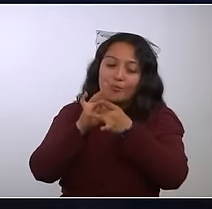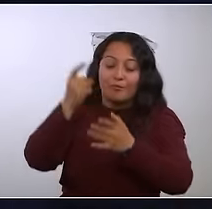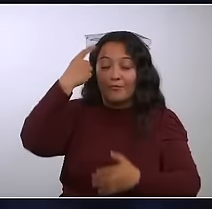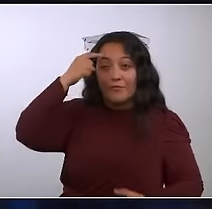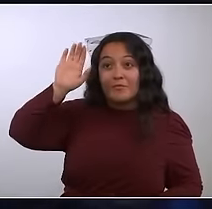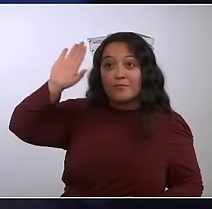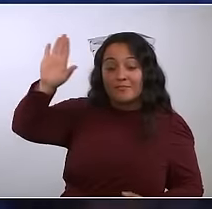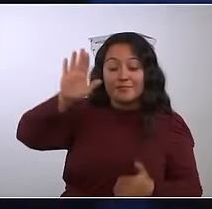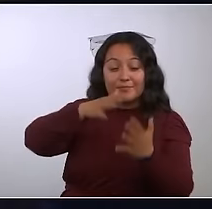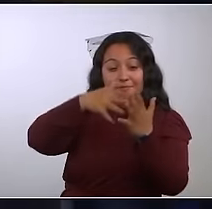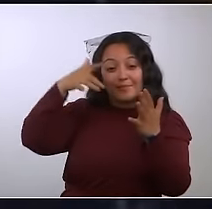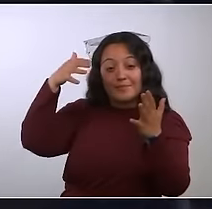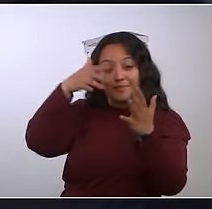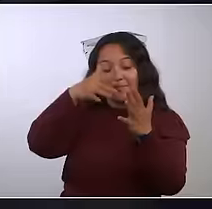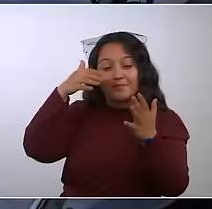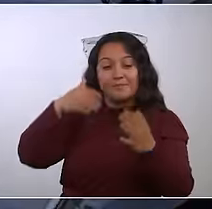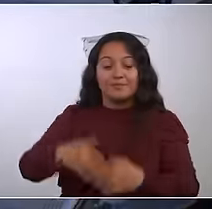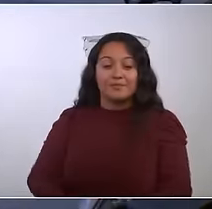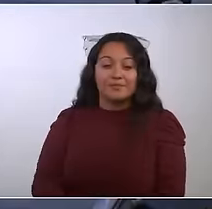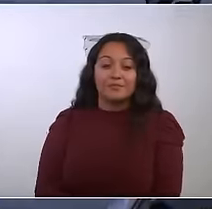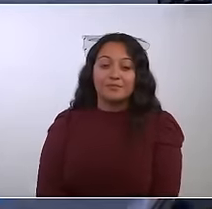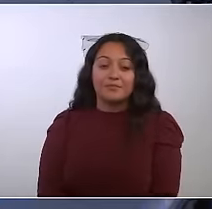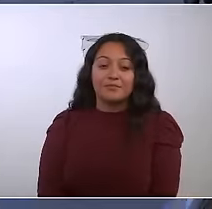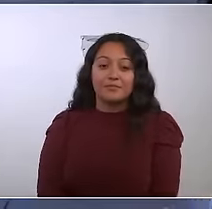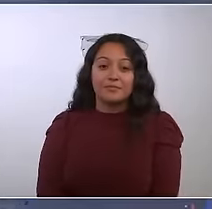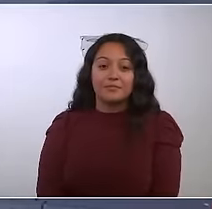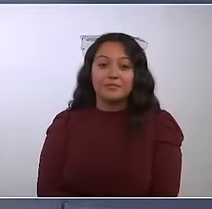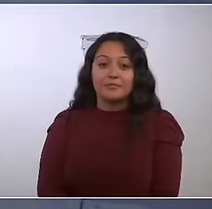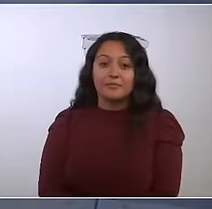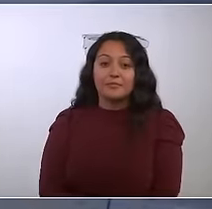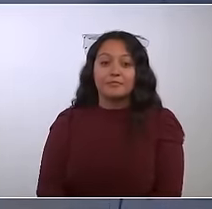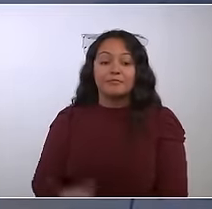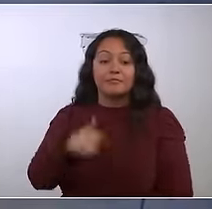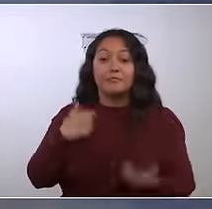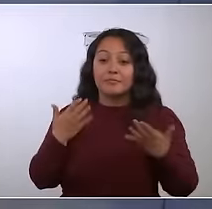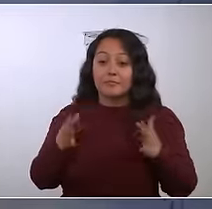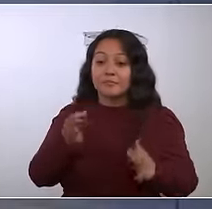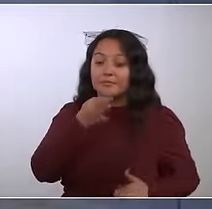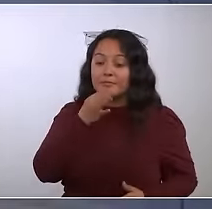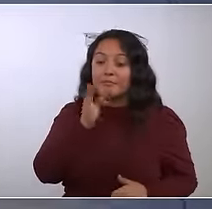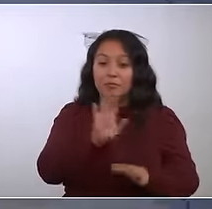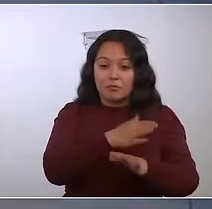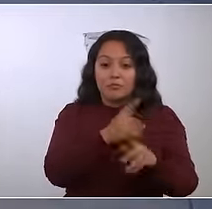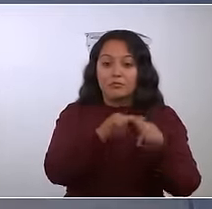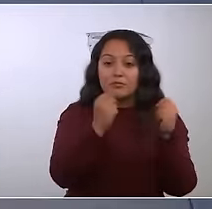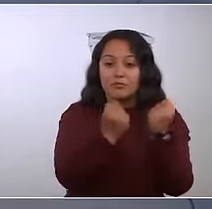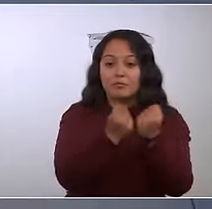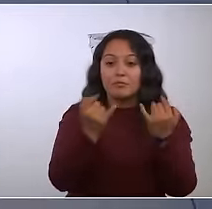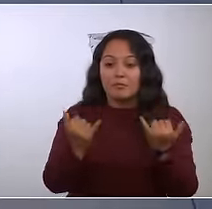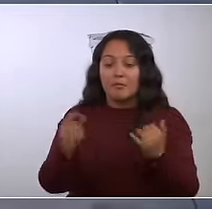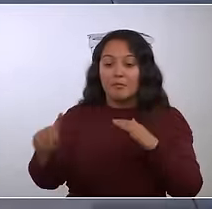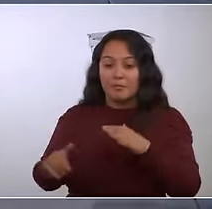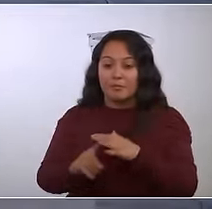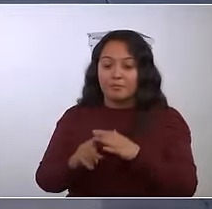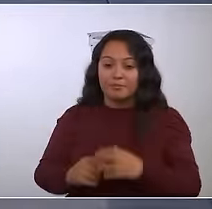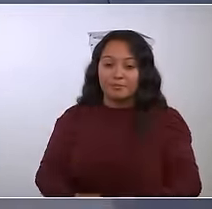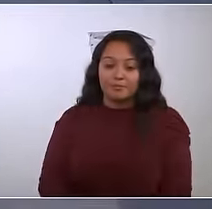de Dios. For the glory of God. Voy terminando. Praise team, I'm getting on ready up to conclude. Praise team, Pastor.